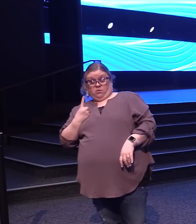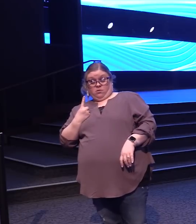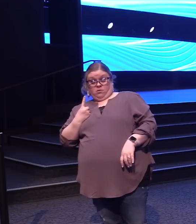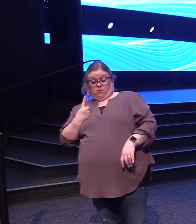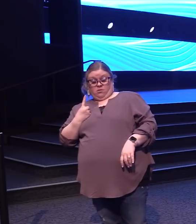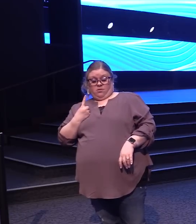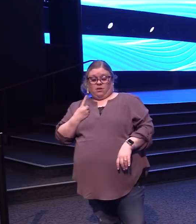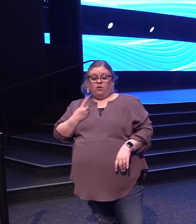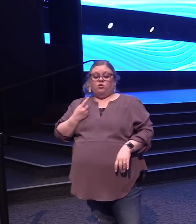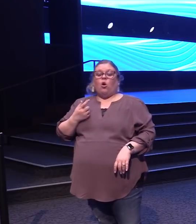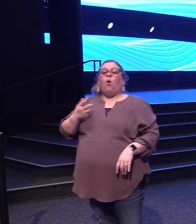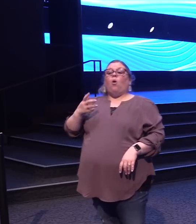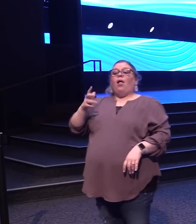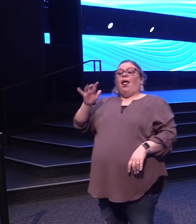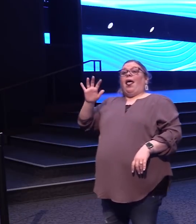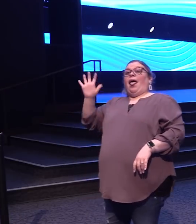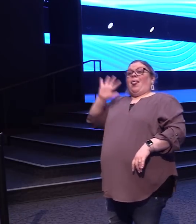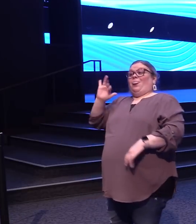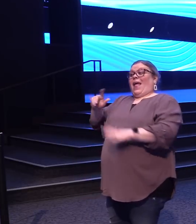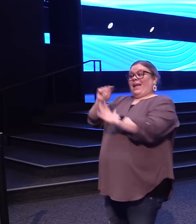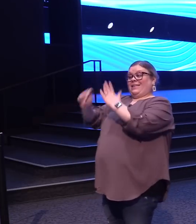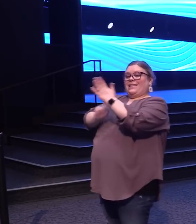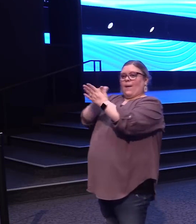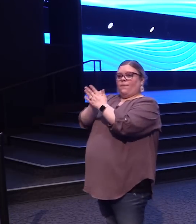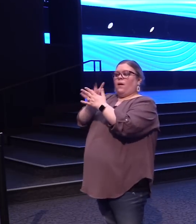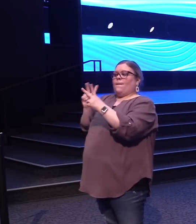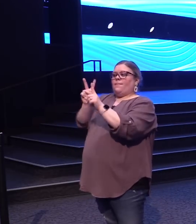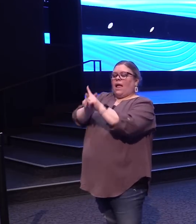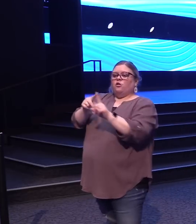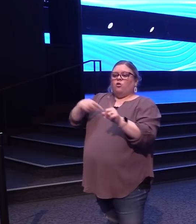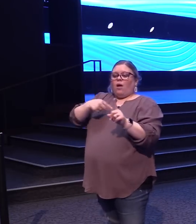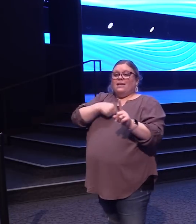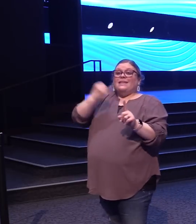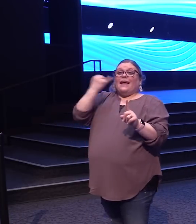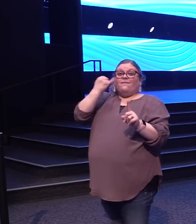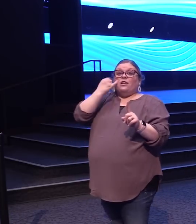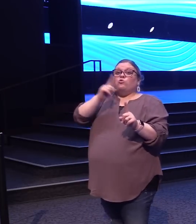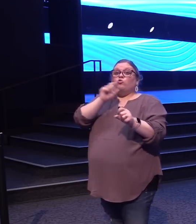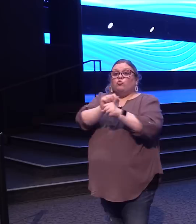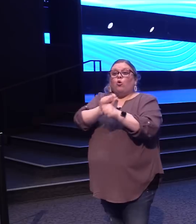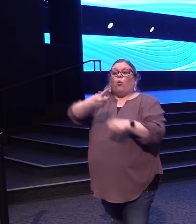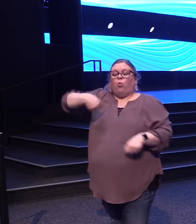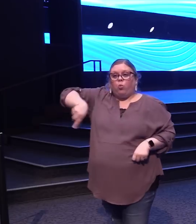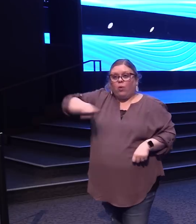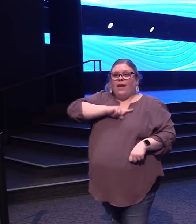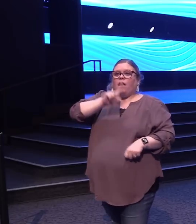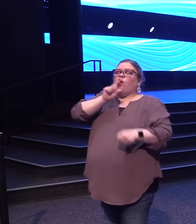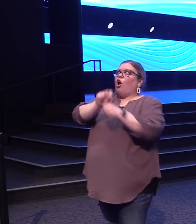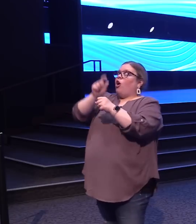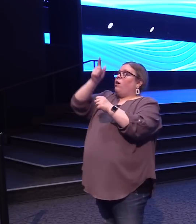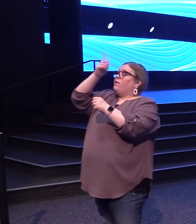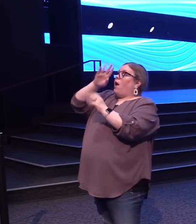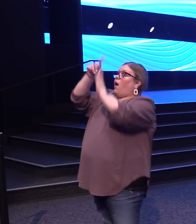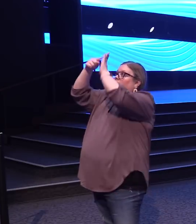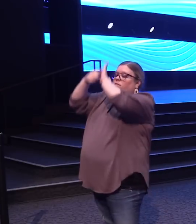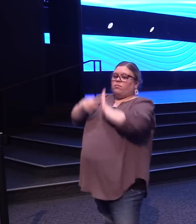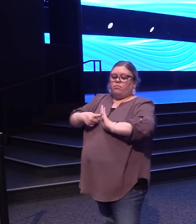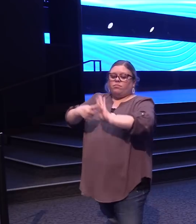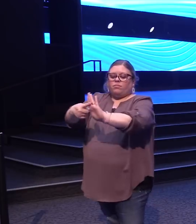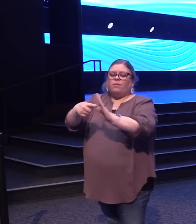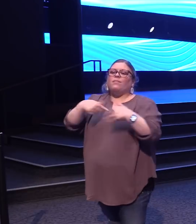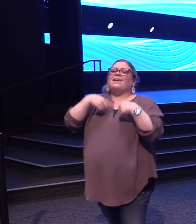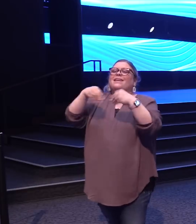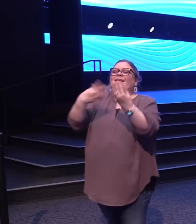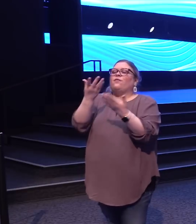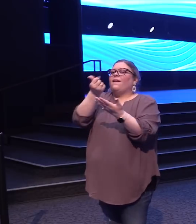So what was true about that temple should be true about us if it's true that we are the temples of the living God. So let me just give you